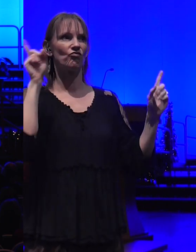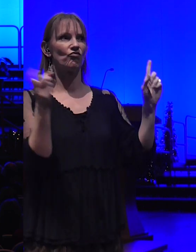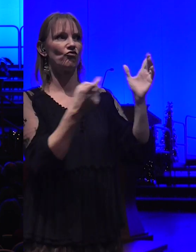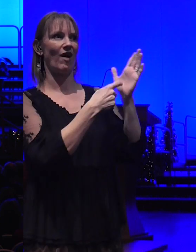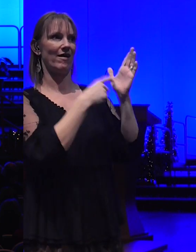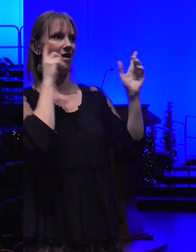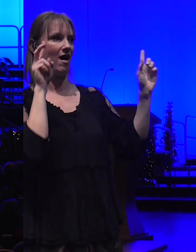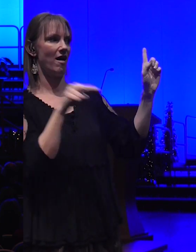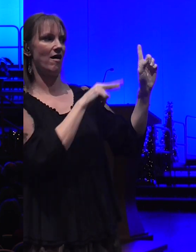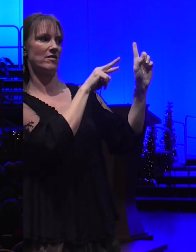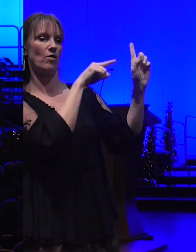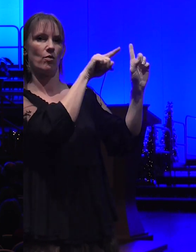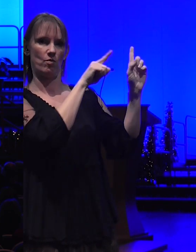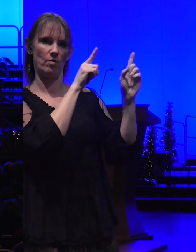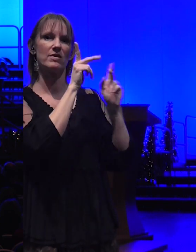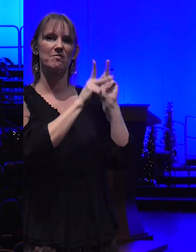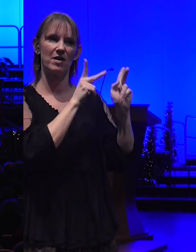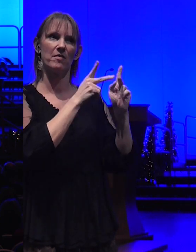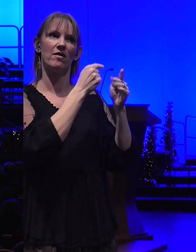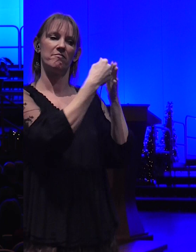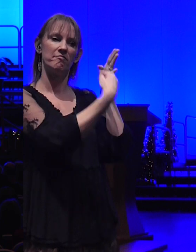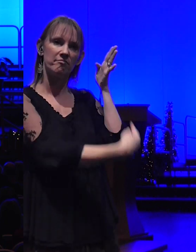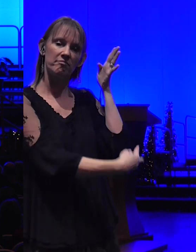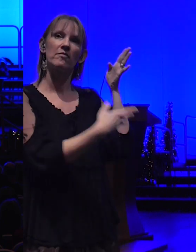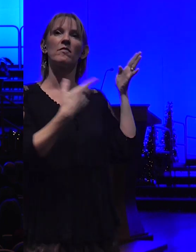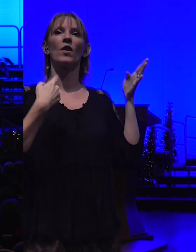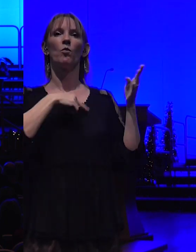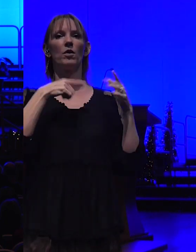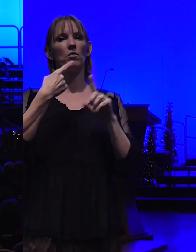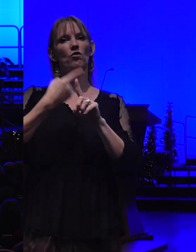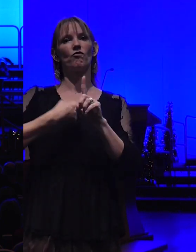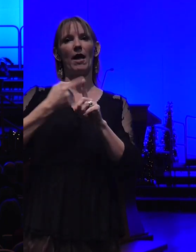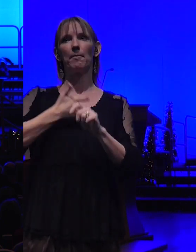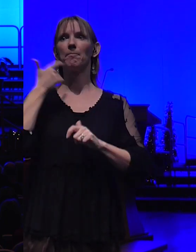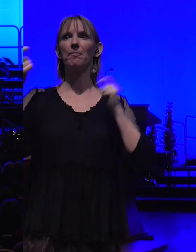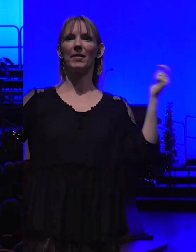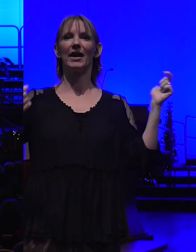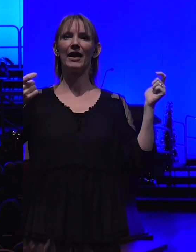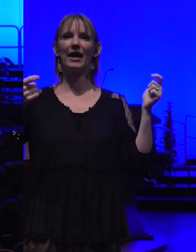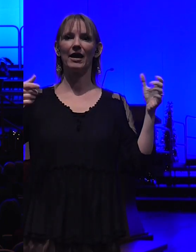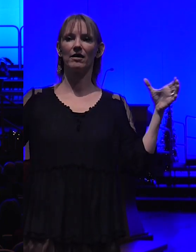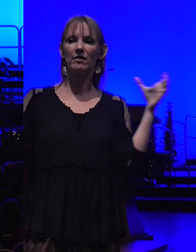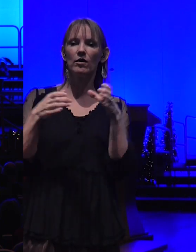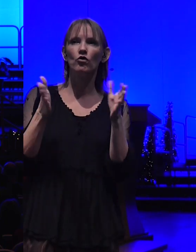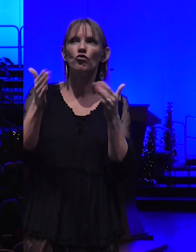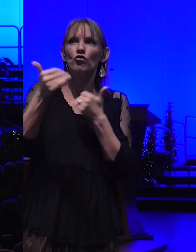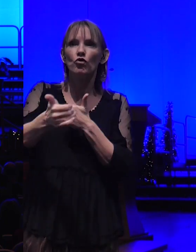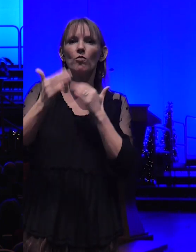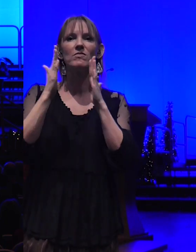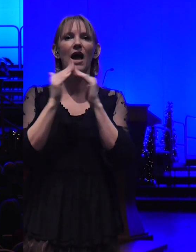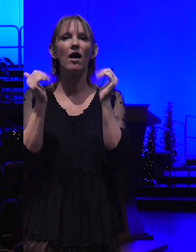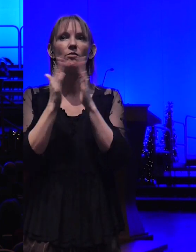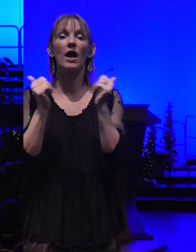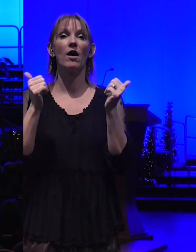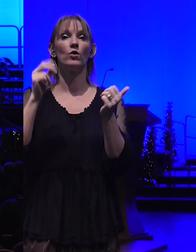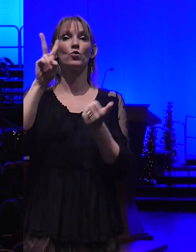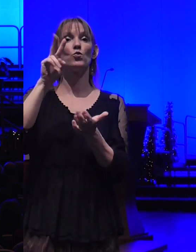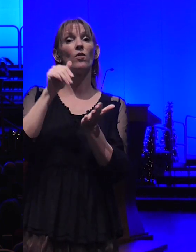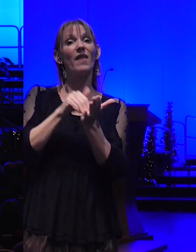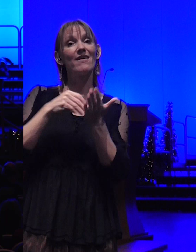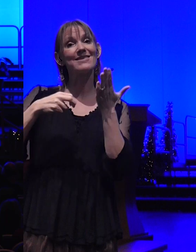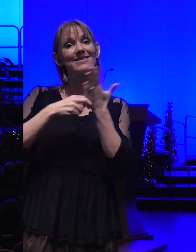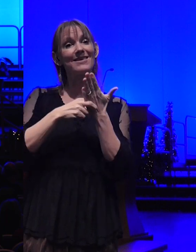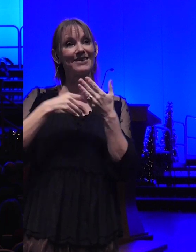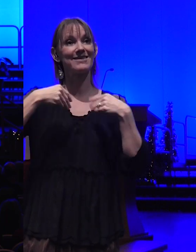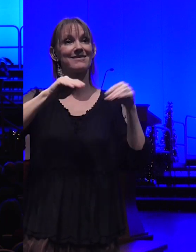is phenomenal. And we would rent the biggest ballroom we could find downtown and sell about 2,000 tickets and have this